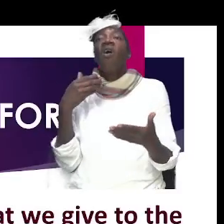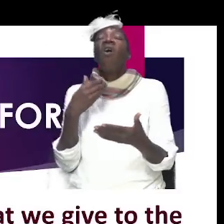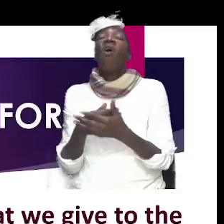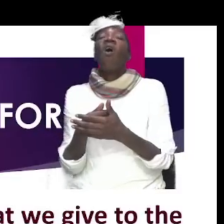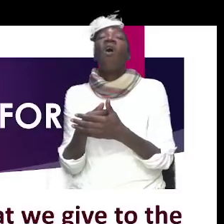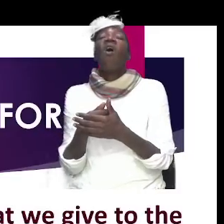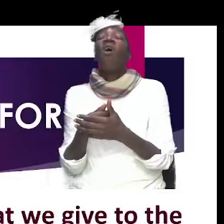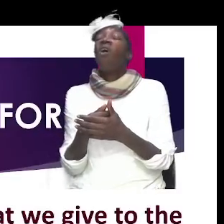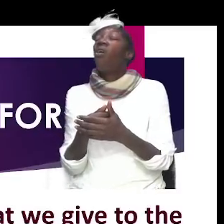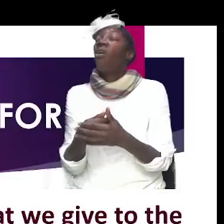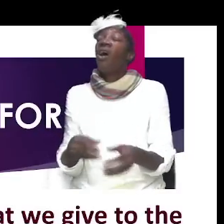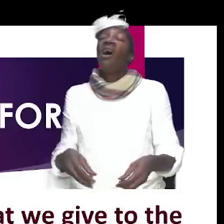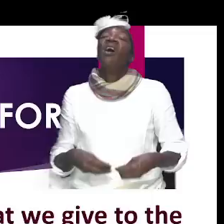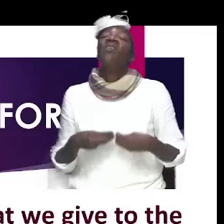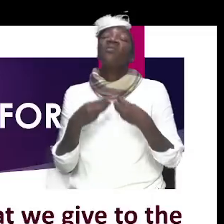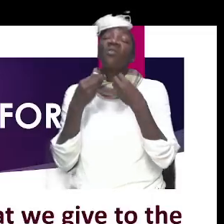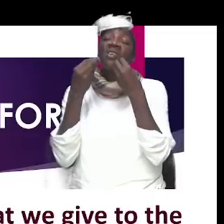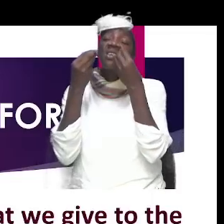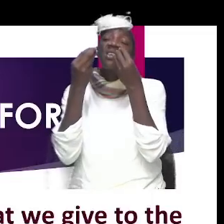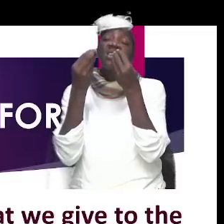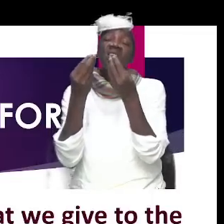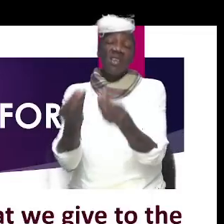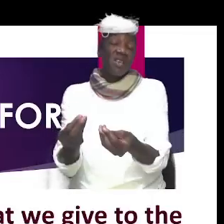account to God for.